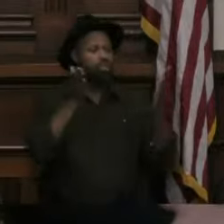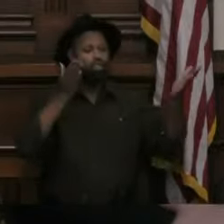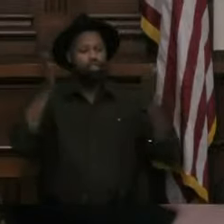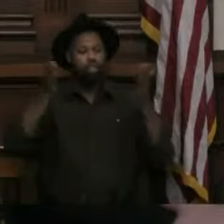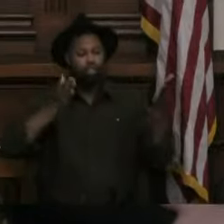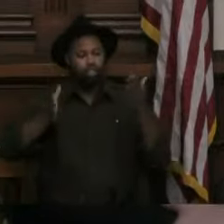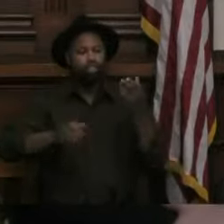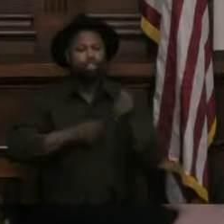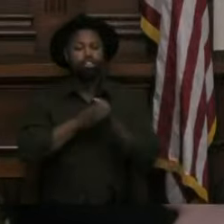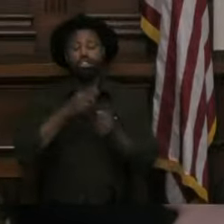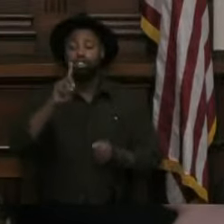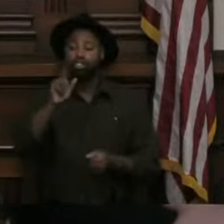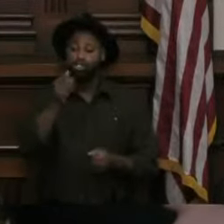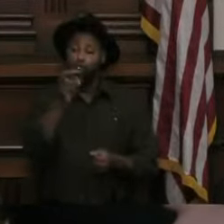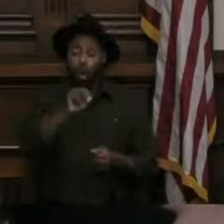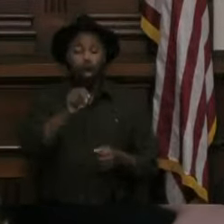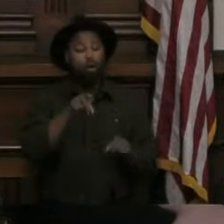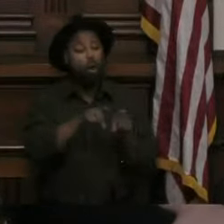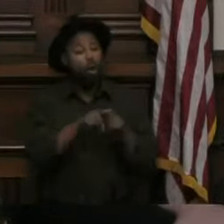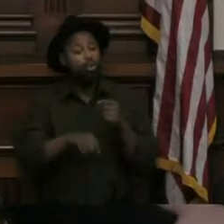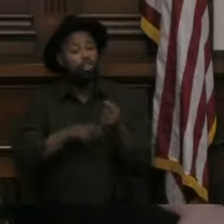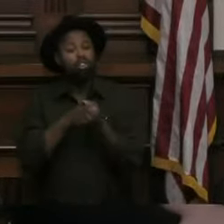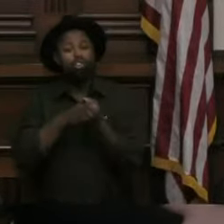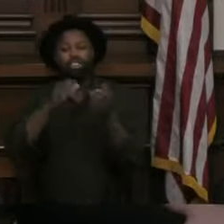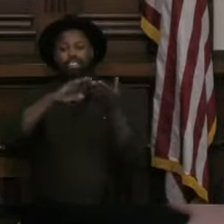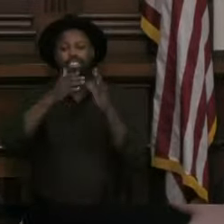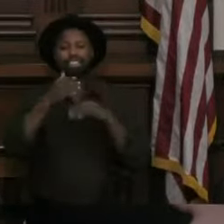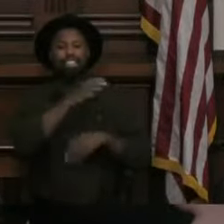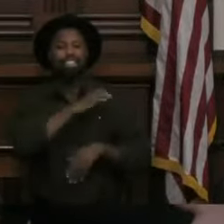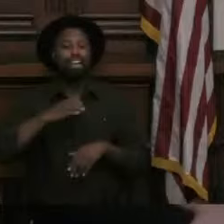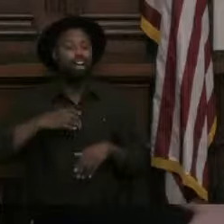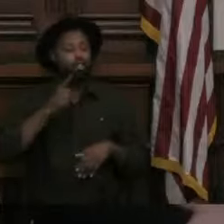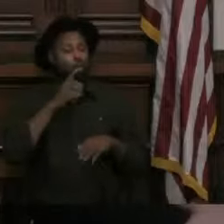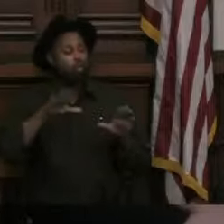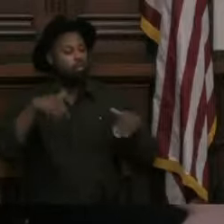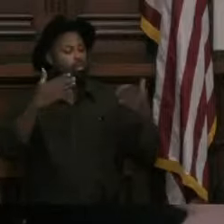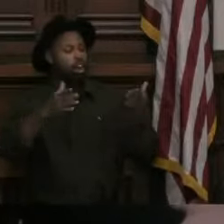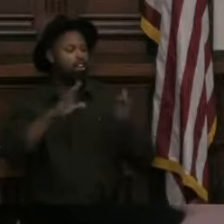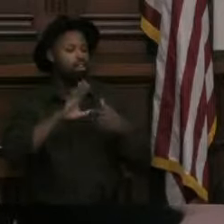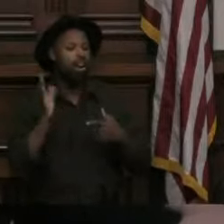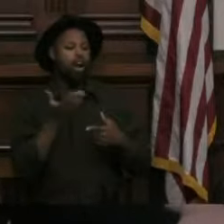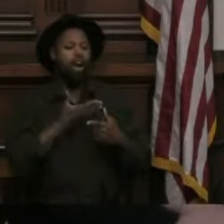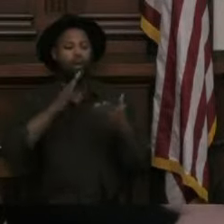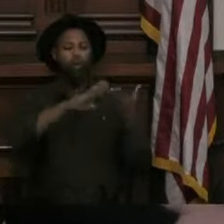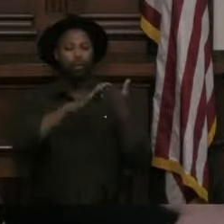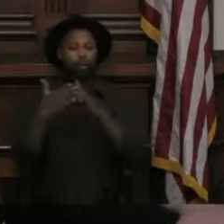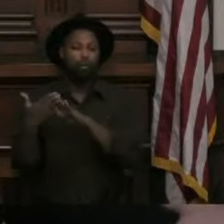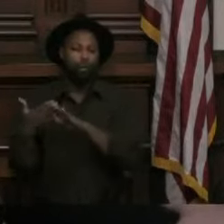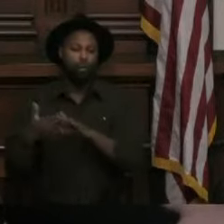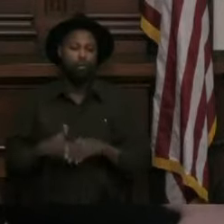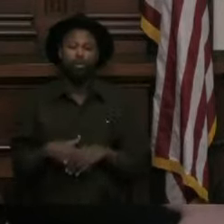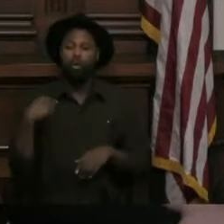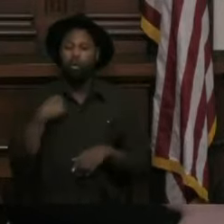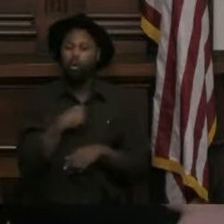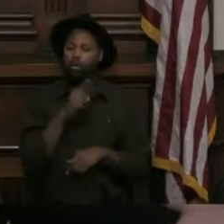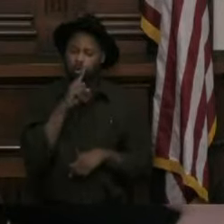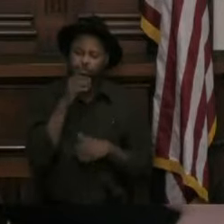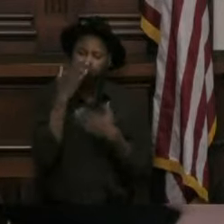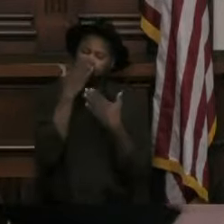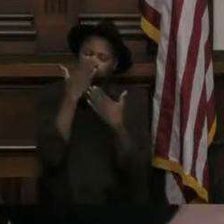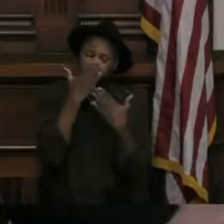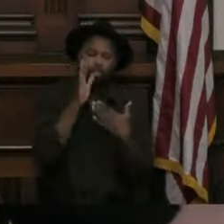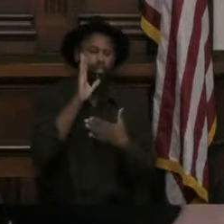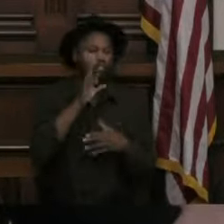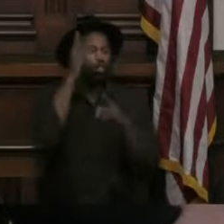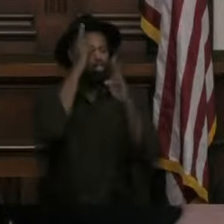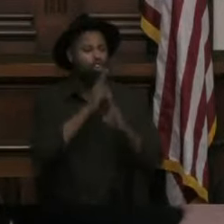on behalf of Dawn, but also on behalf of City Council that you provide to our community. We are truly grateful for your